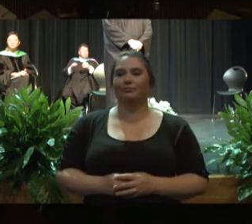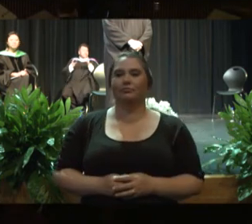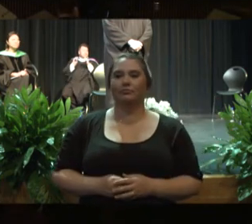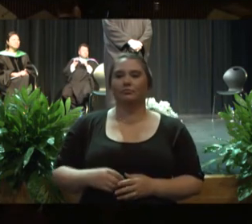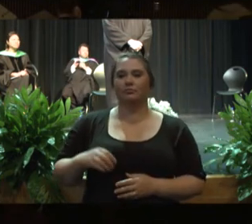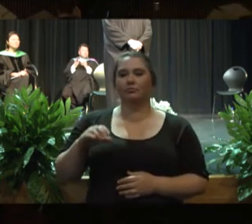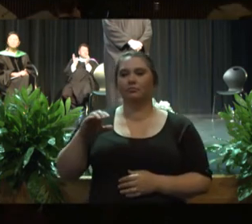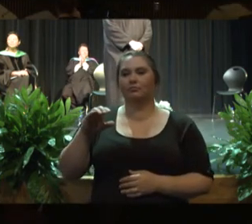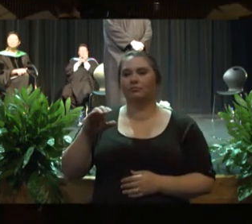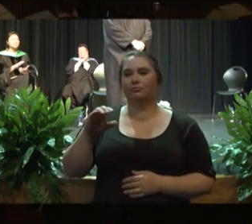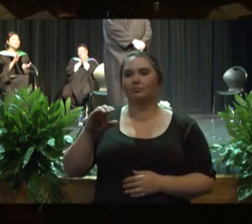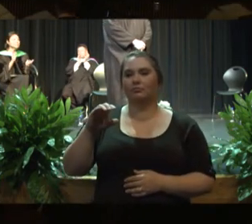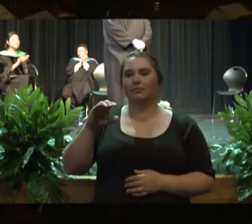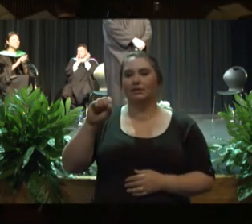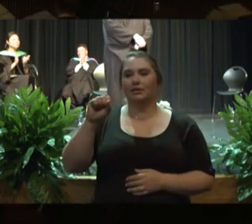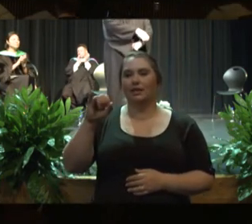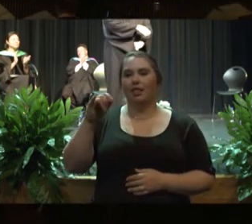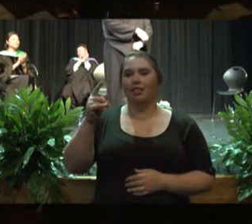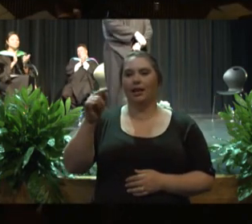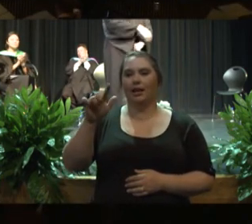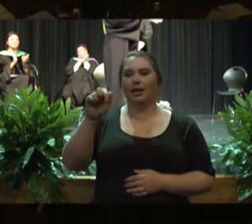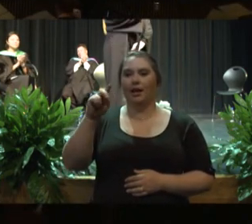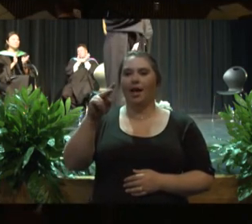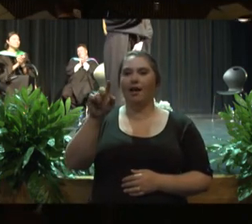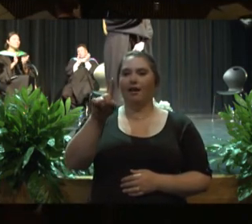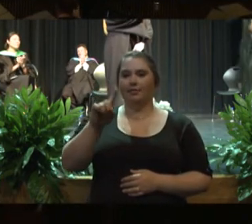Christian Alejandro Salinas.